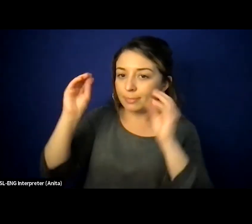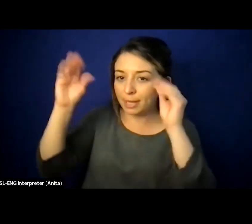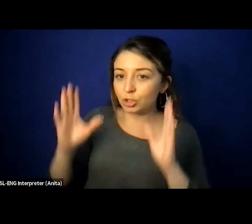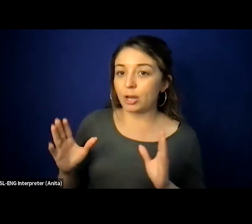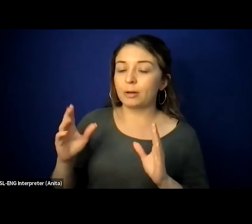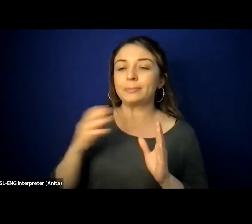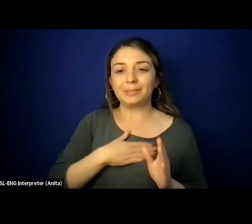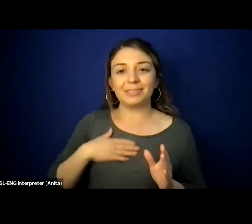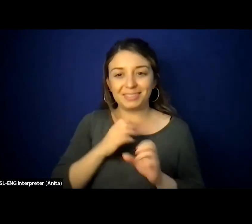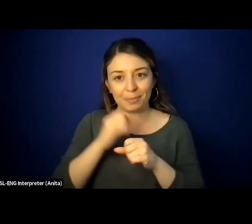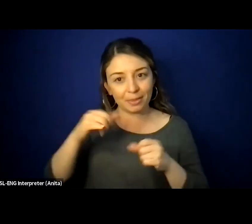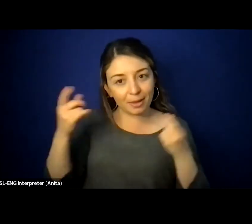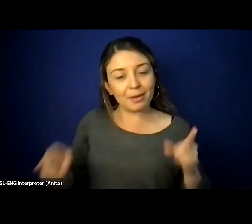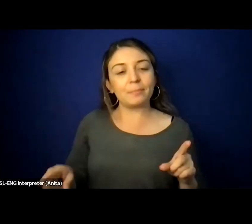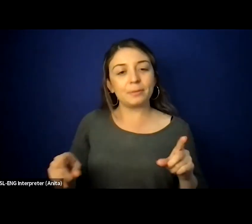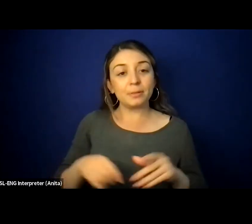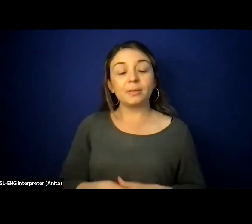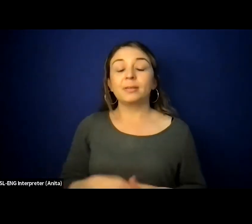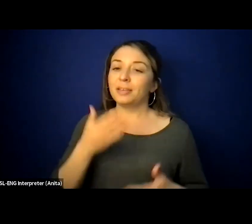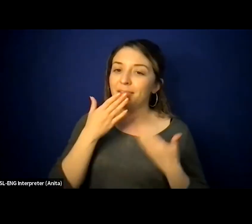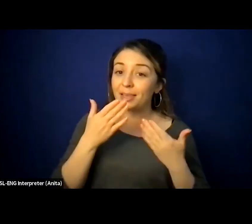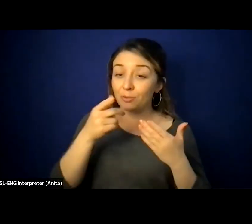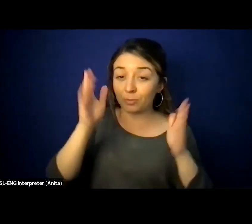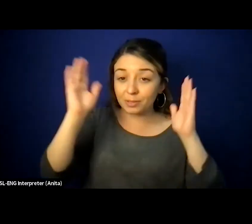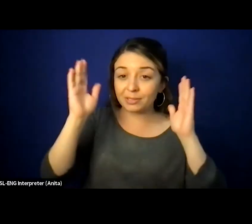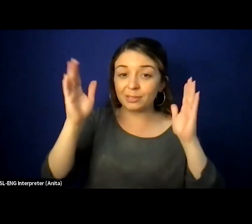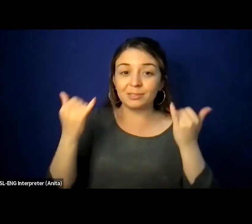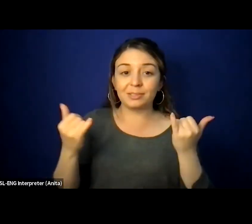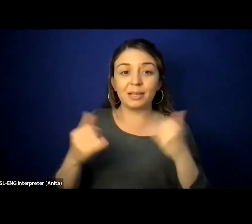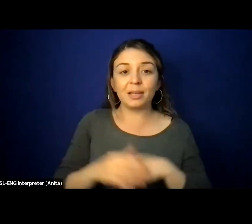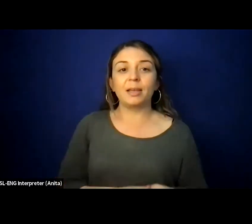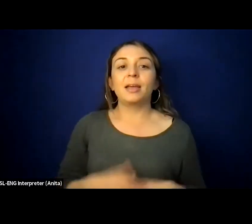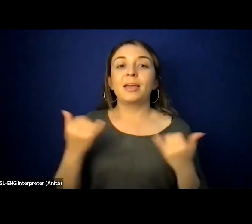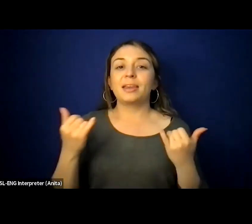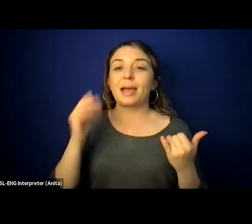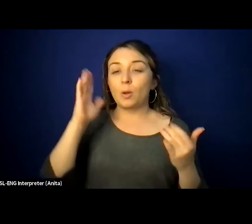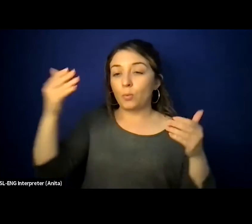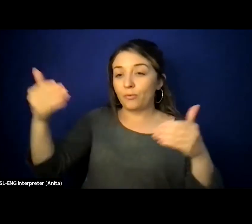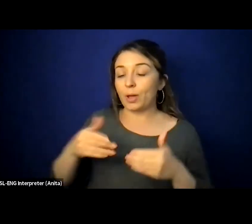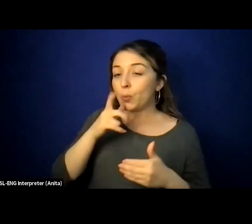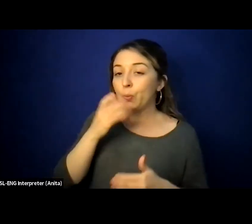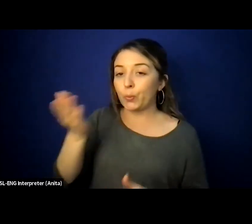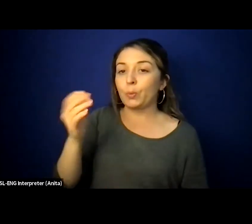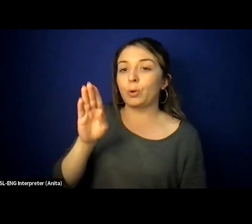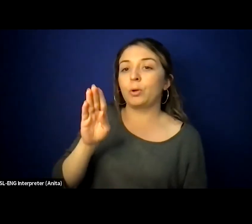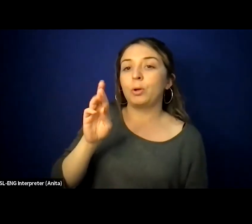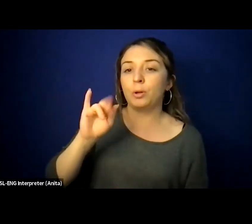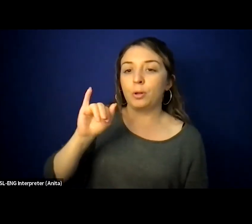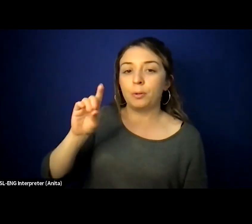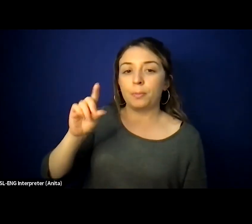Thank you so much for listening. And at this point, I would love to invite Bridgit Antoinette